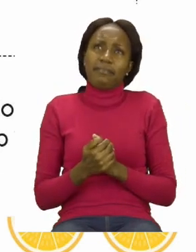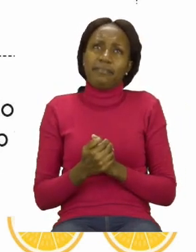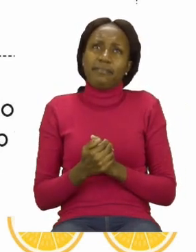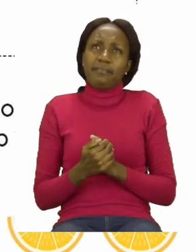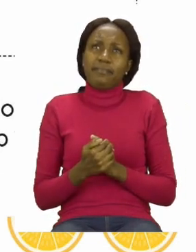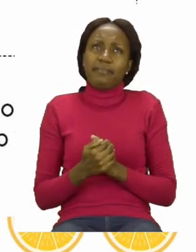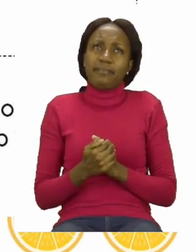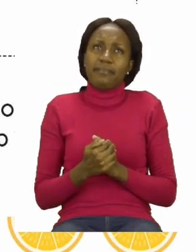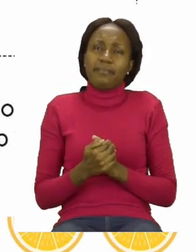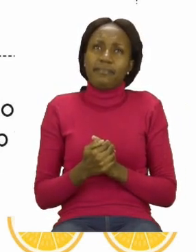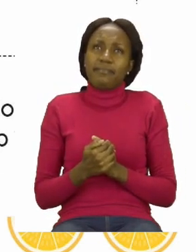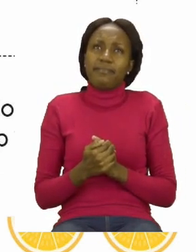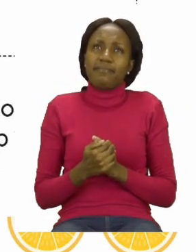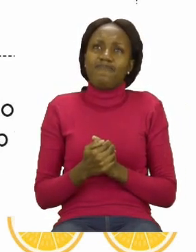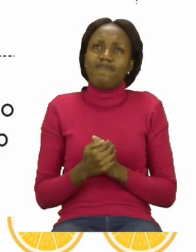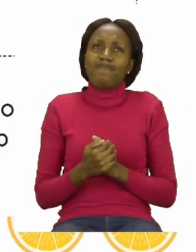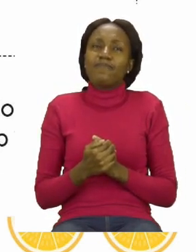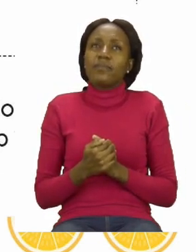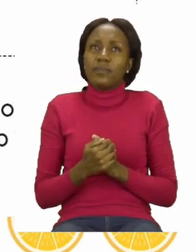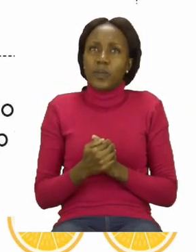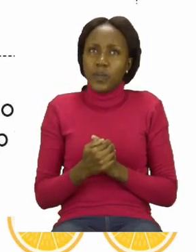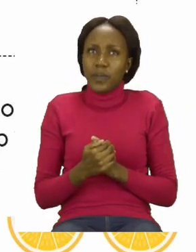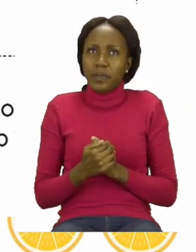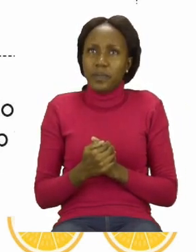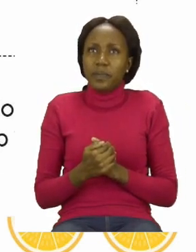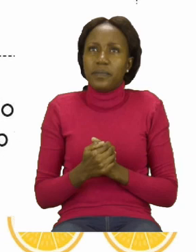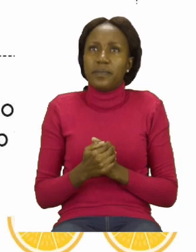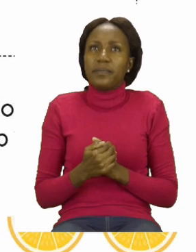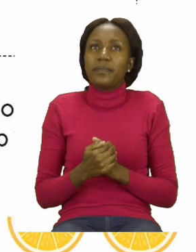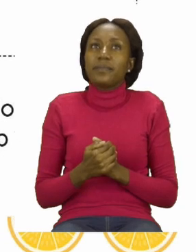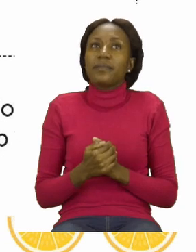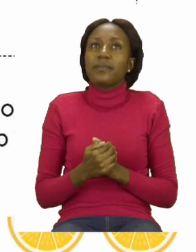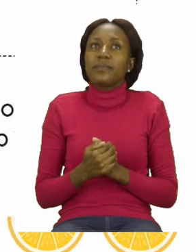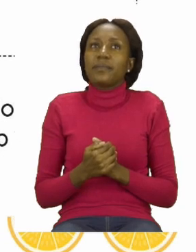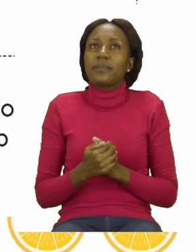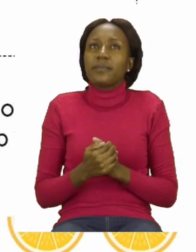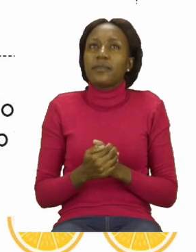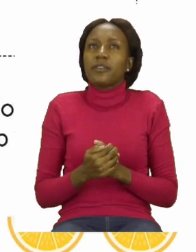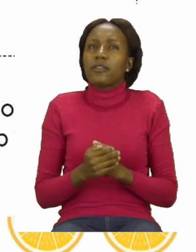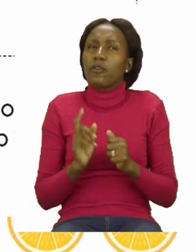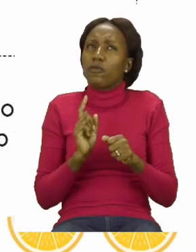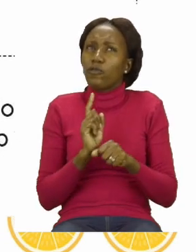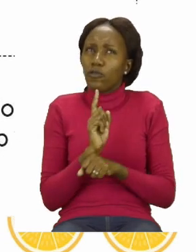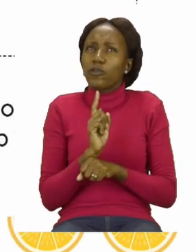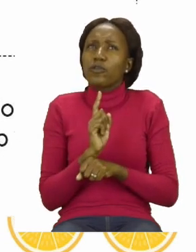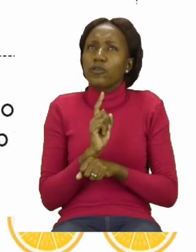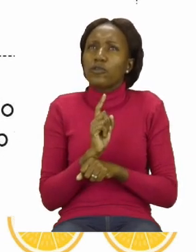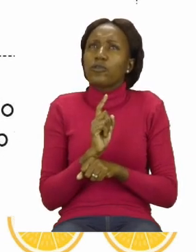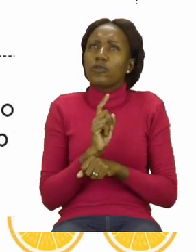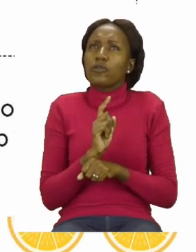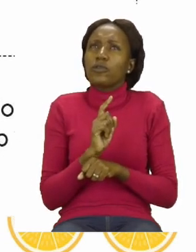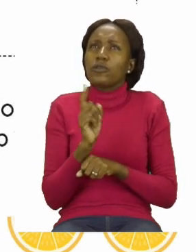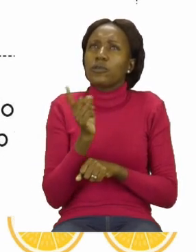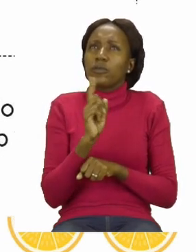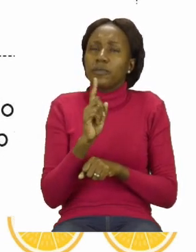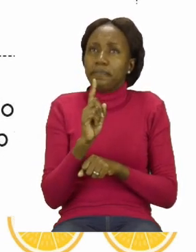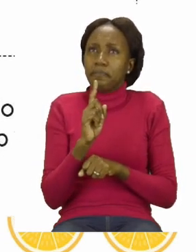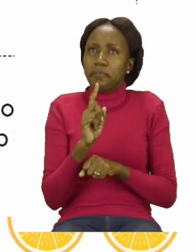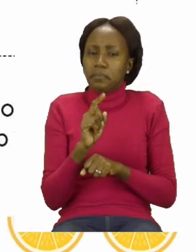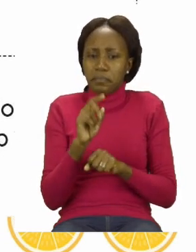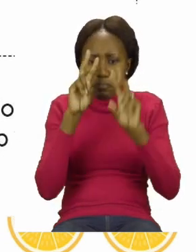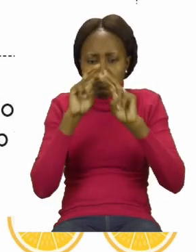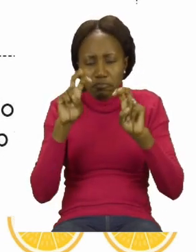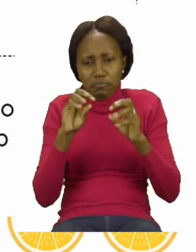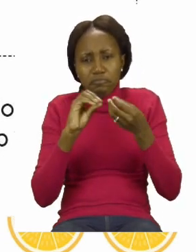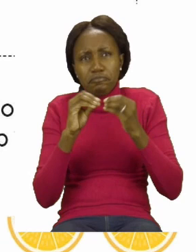the plate now? Now, before we continue, we need to find our important numbers and the